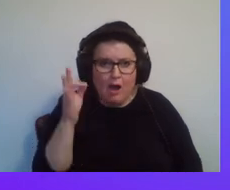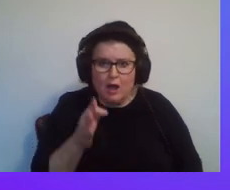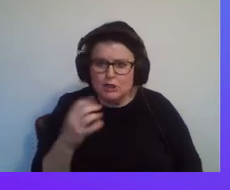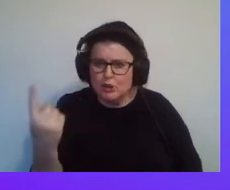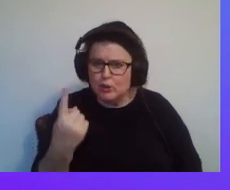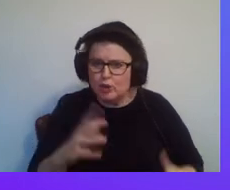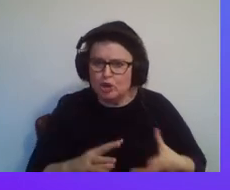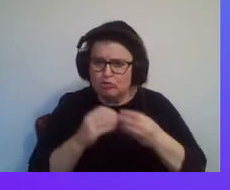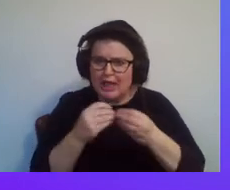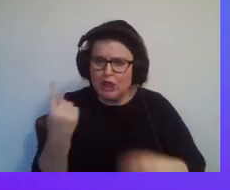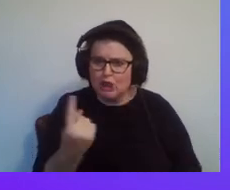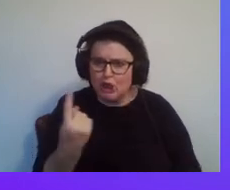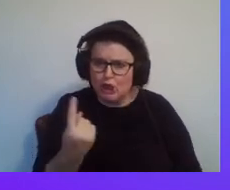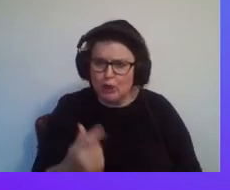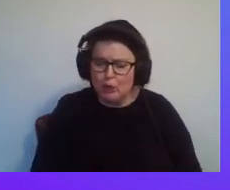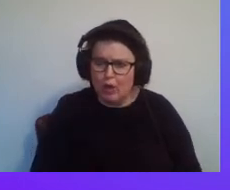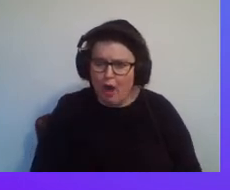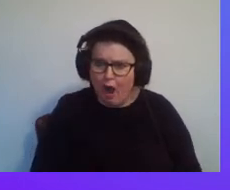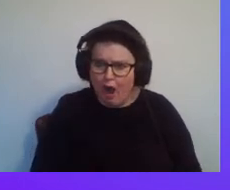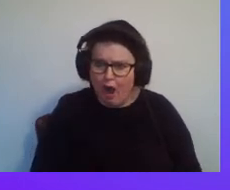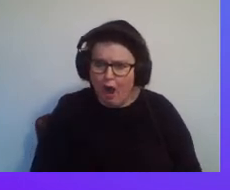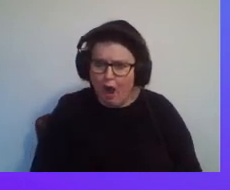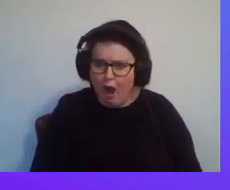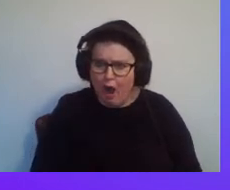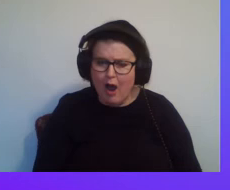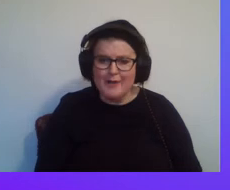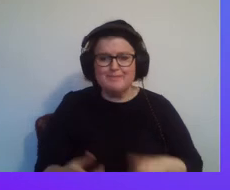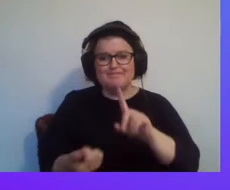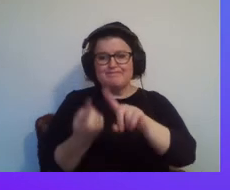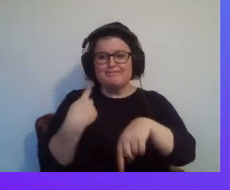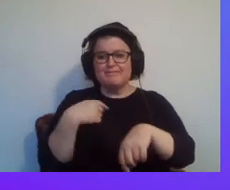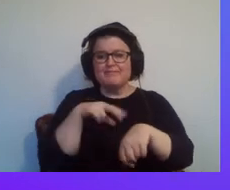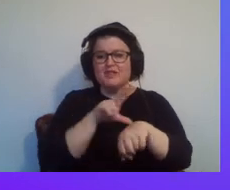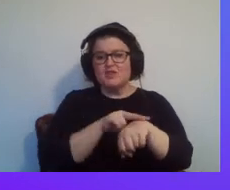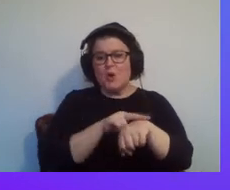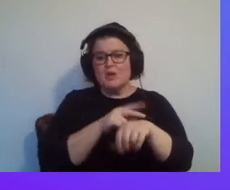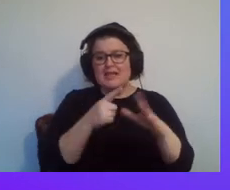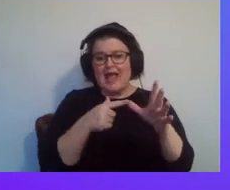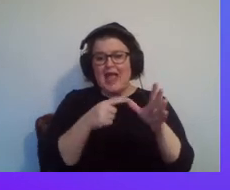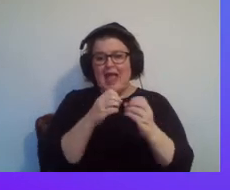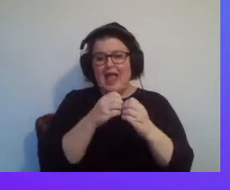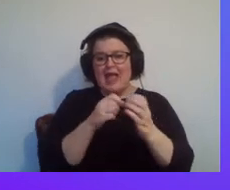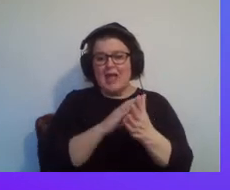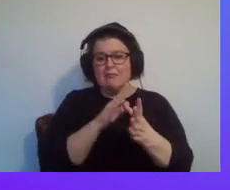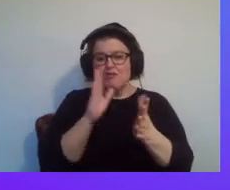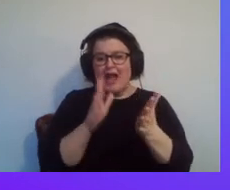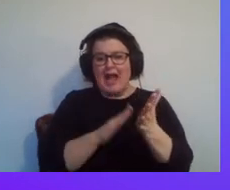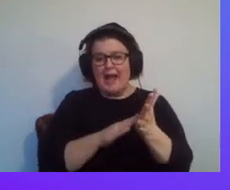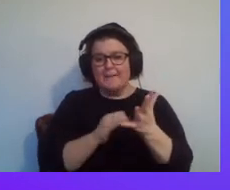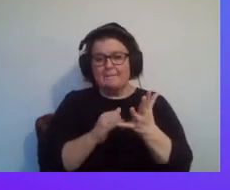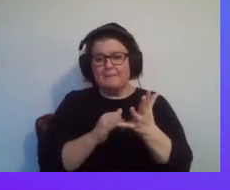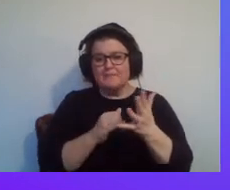Abrams. Yes, I mean, it upsets me that this has occurred.